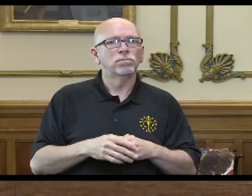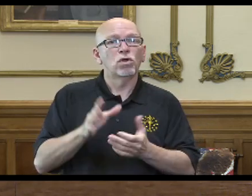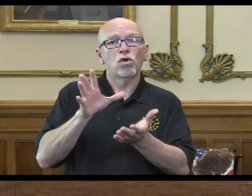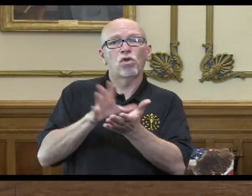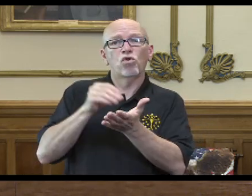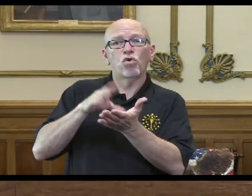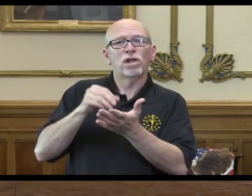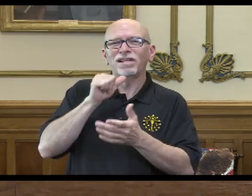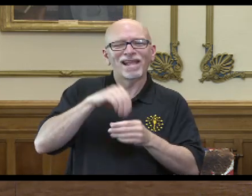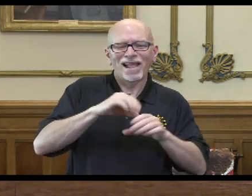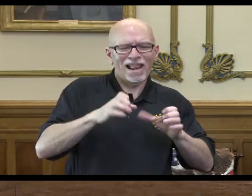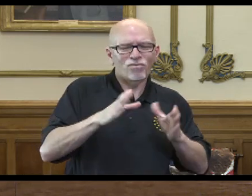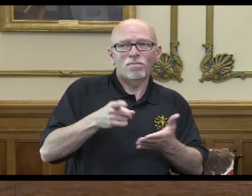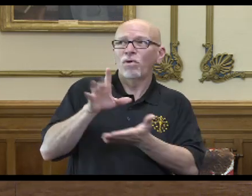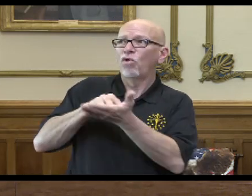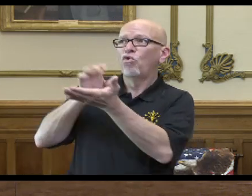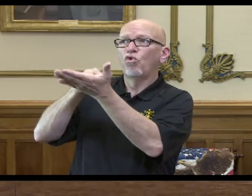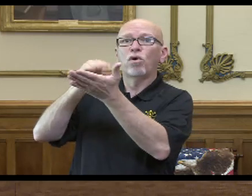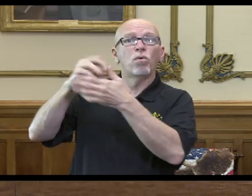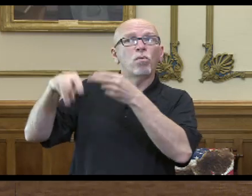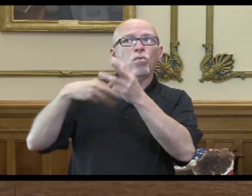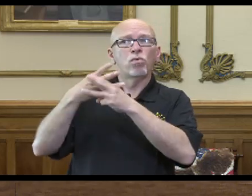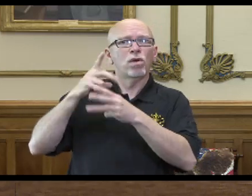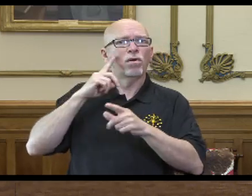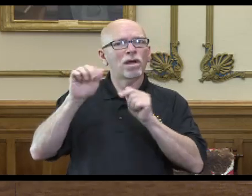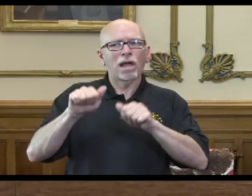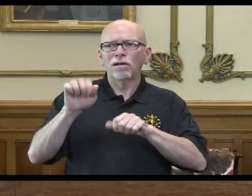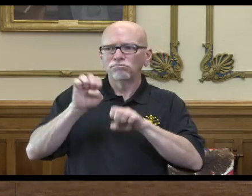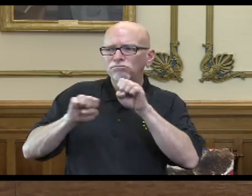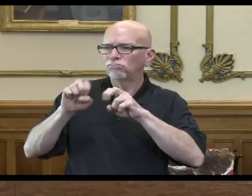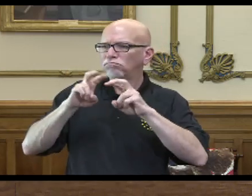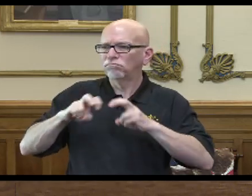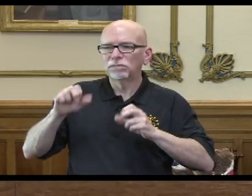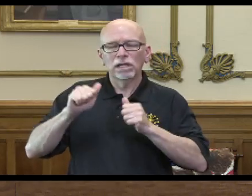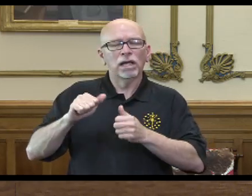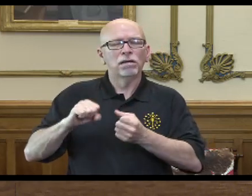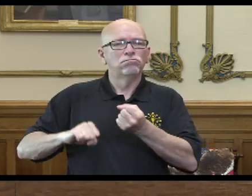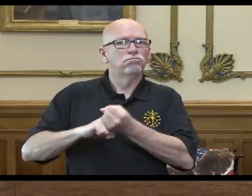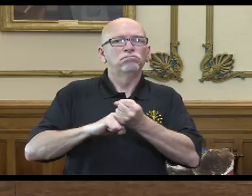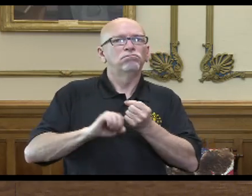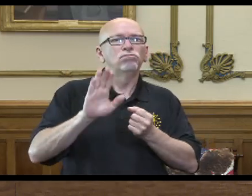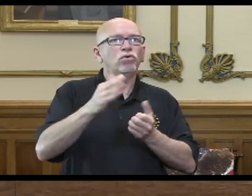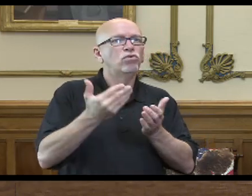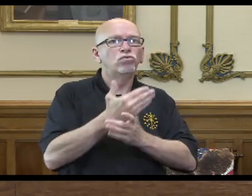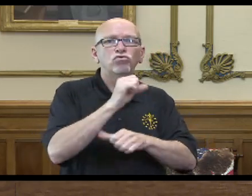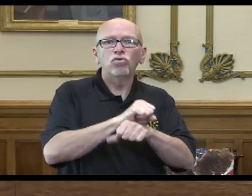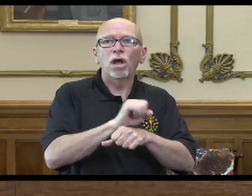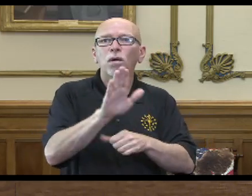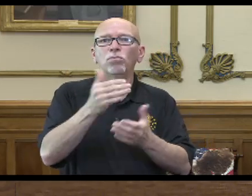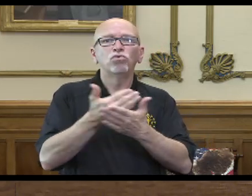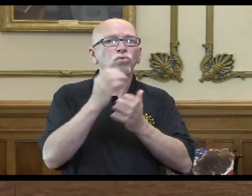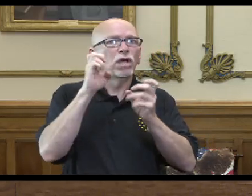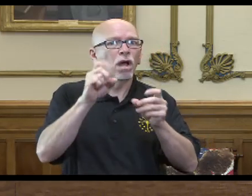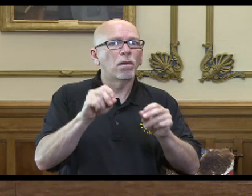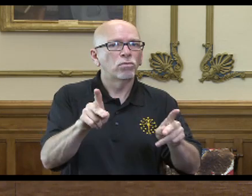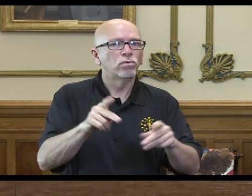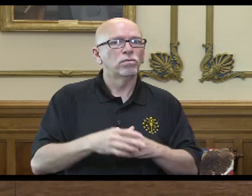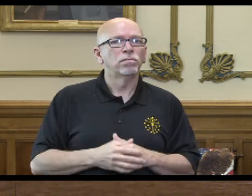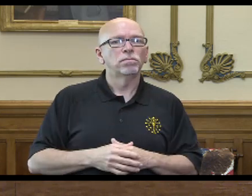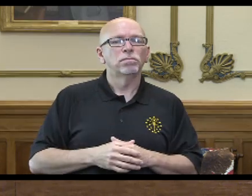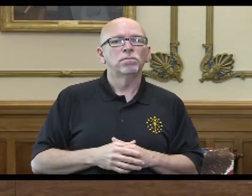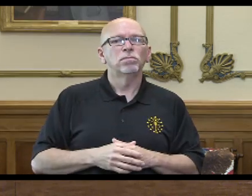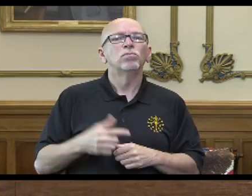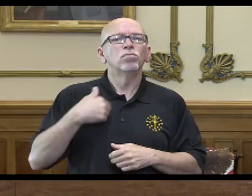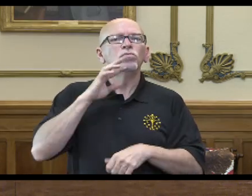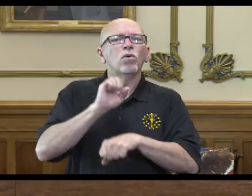outside the classroom can be evaluated and assessed and can jumpstart new employment or education opportunities. We